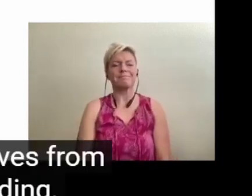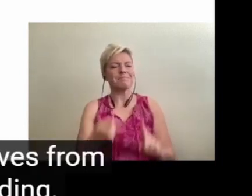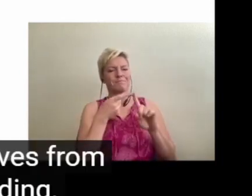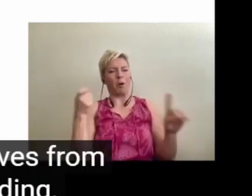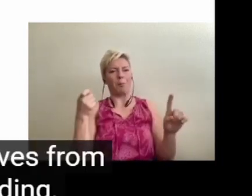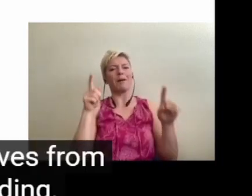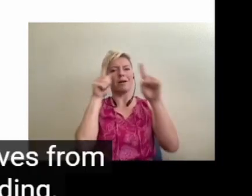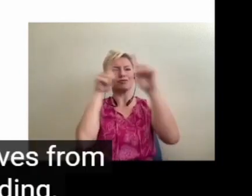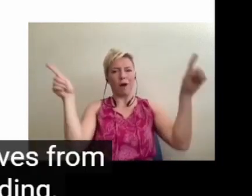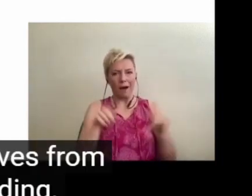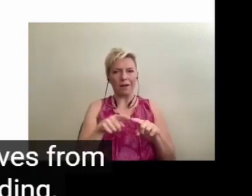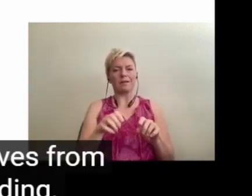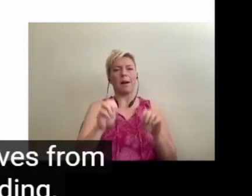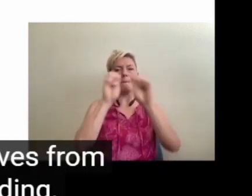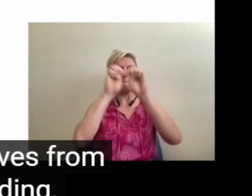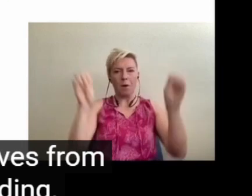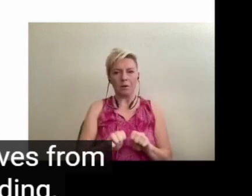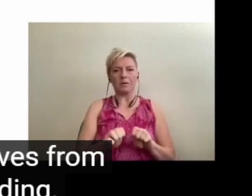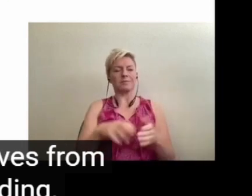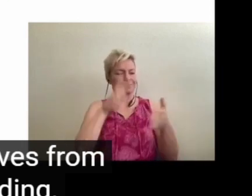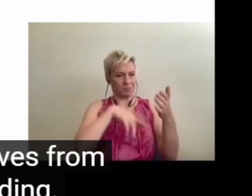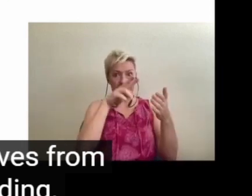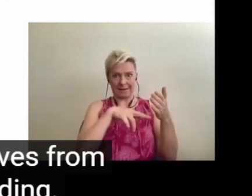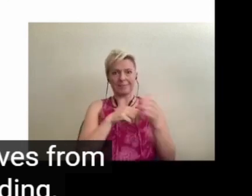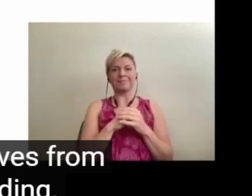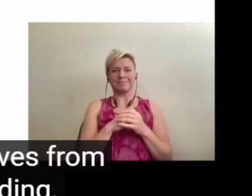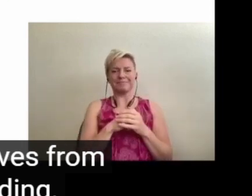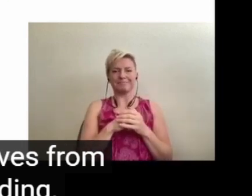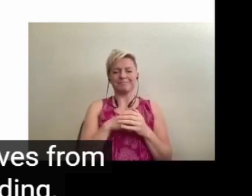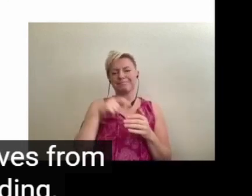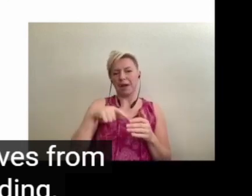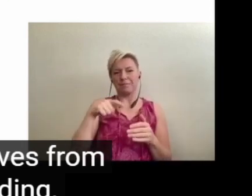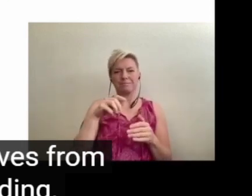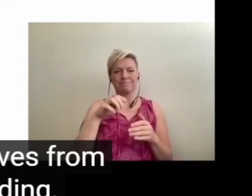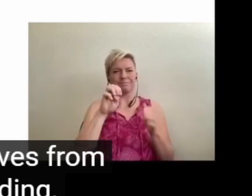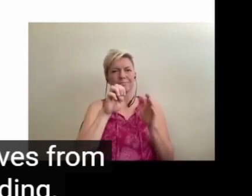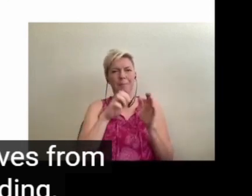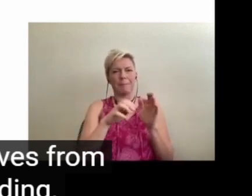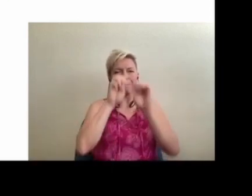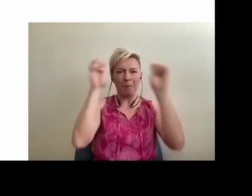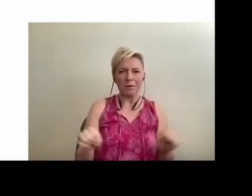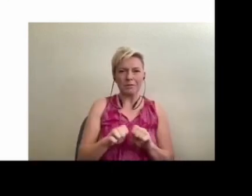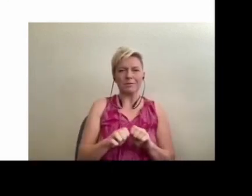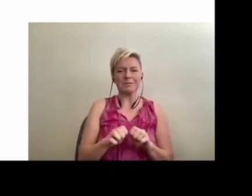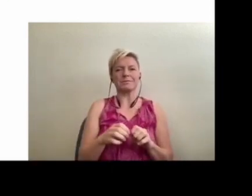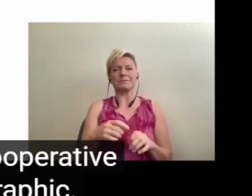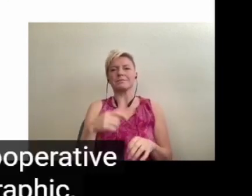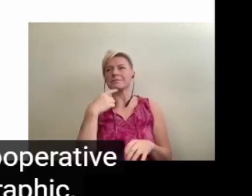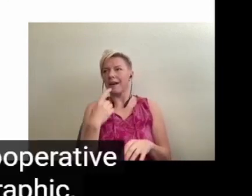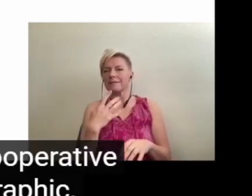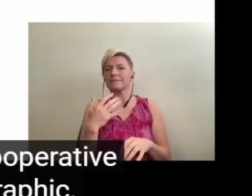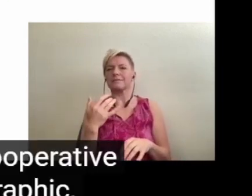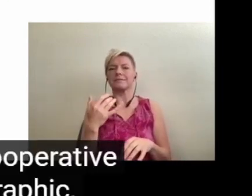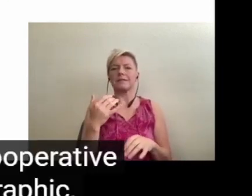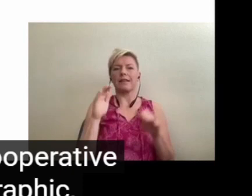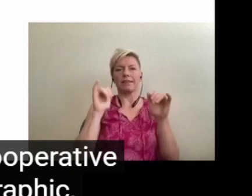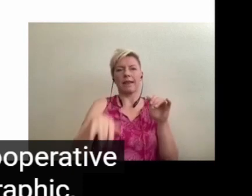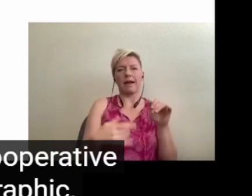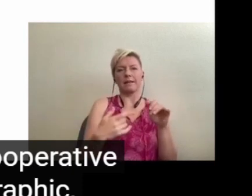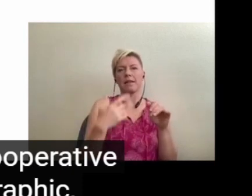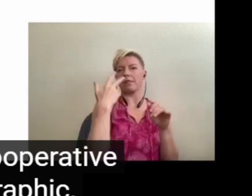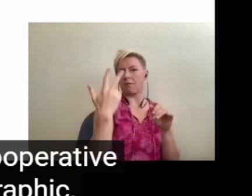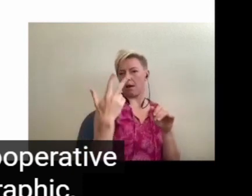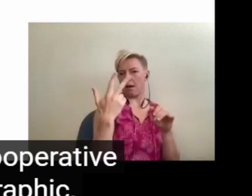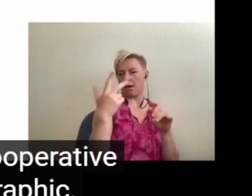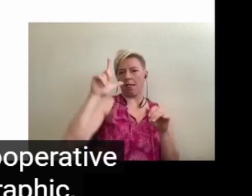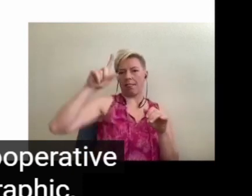The lexical quality hypothesis derives from the triangle model of word reading. The triangle model